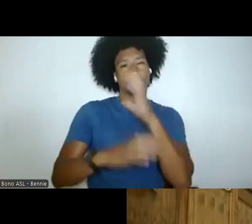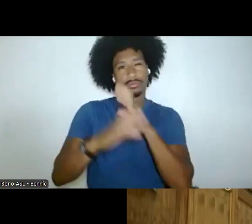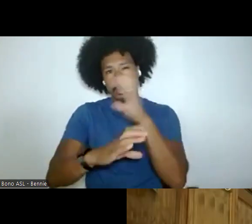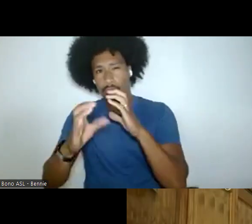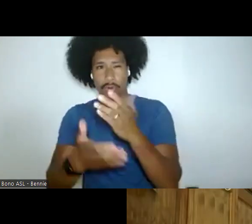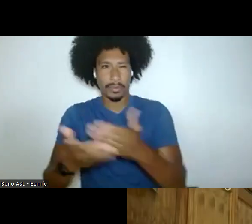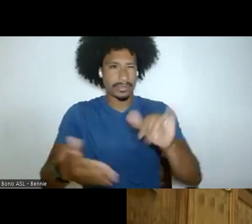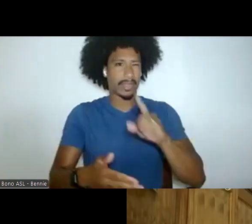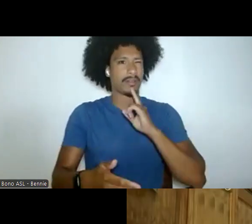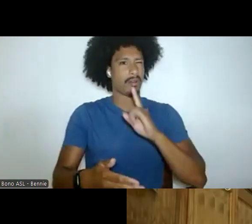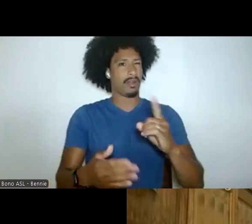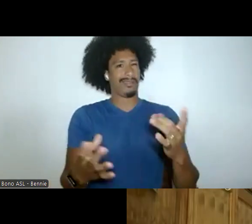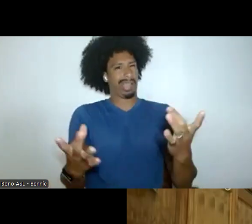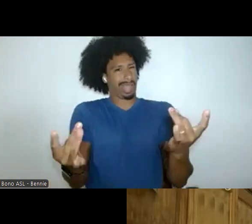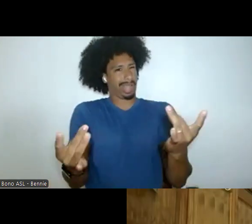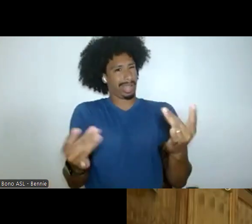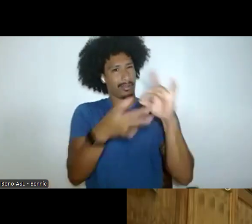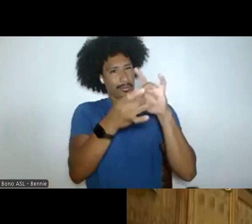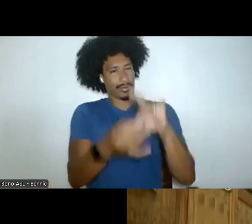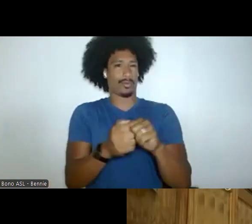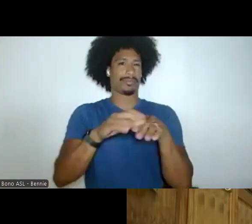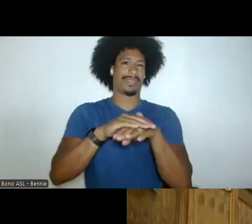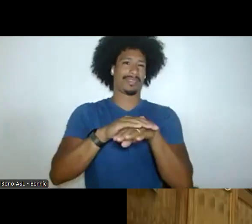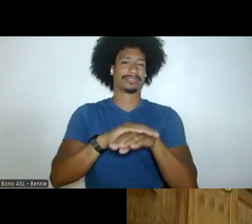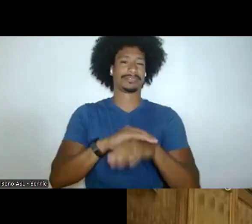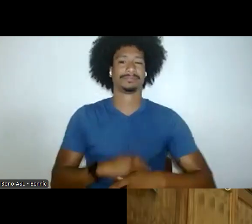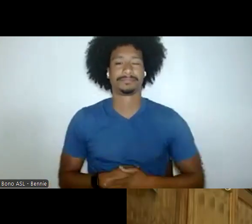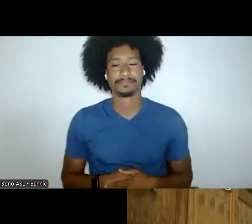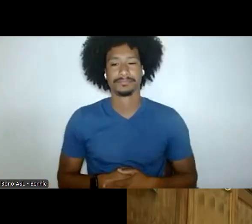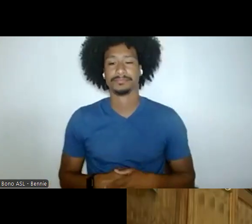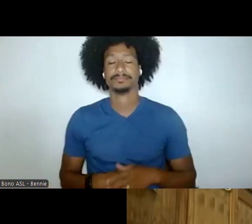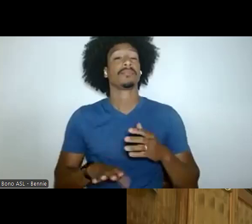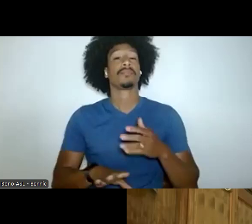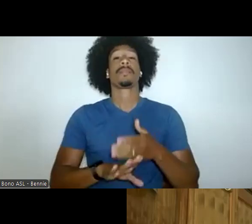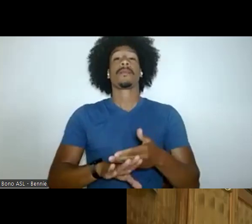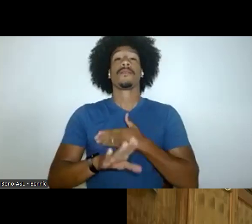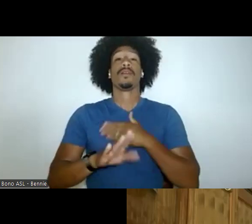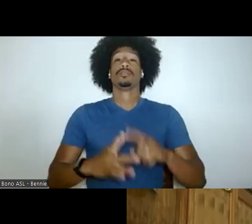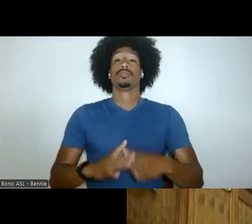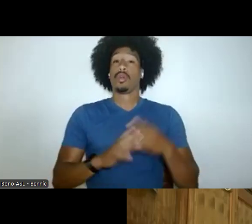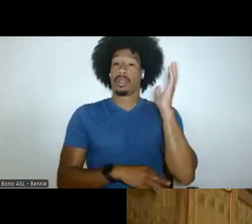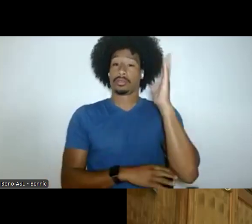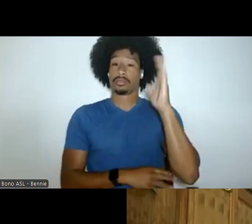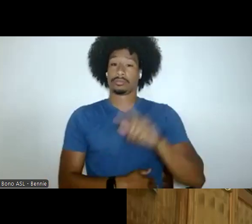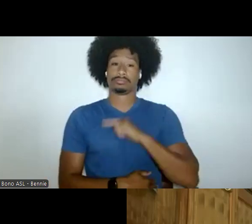and sticky about access. So before we start the lecture, I'm going to pass it over to Moya.